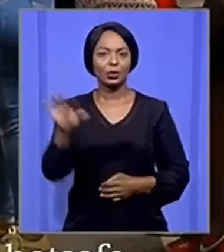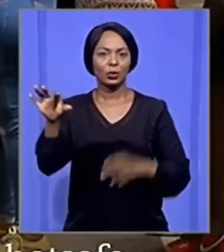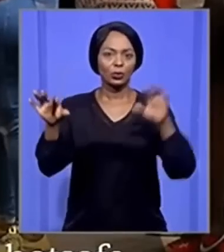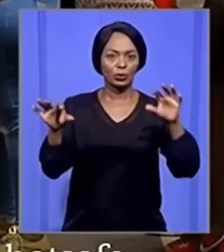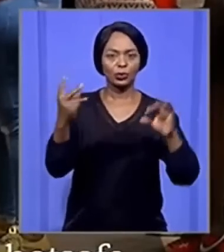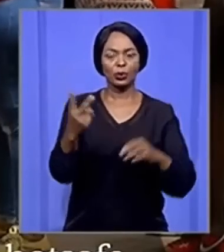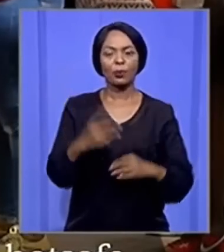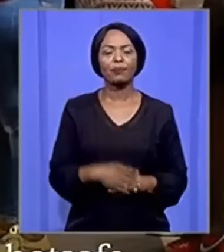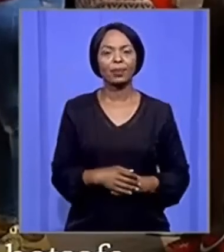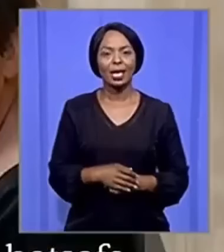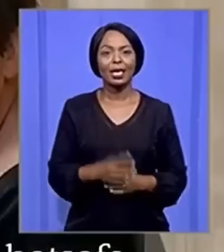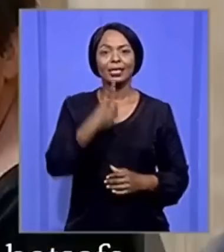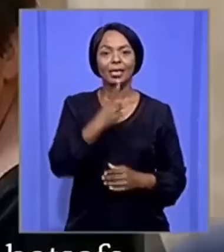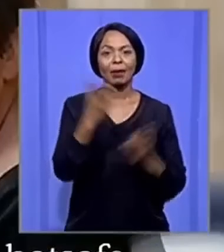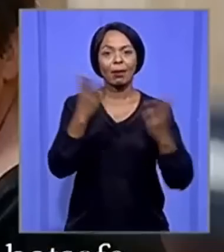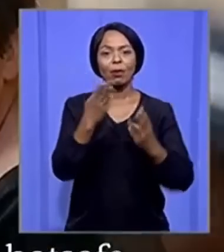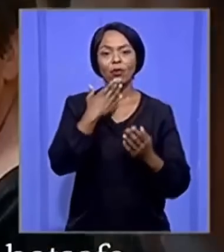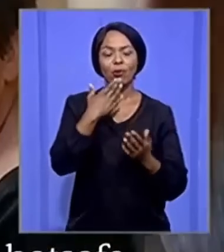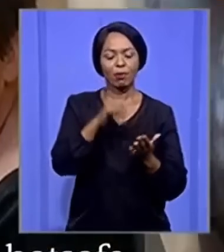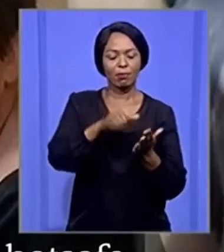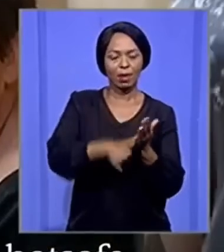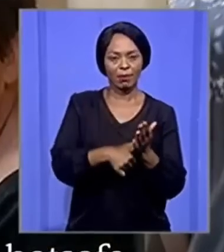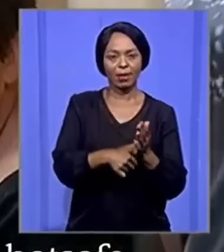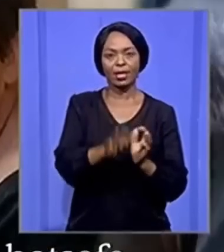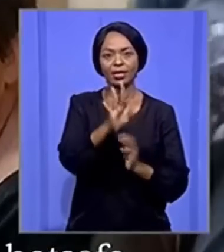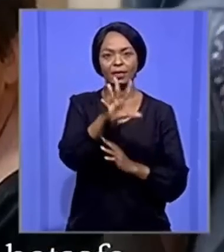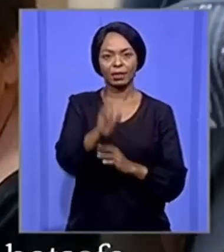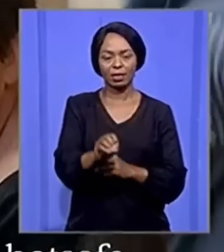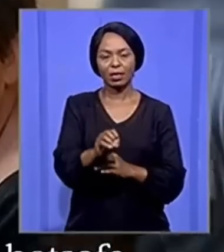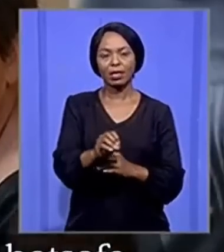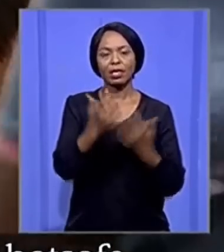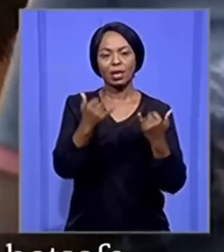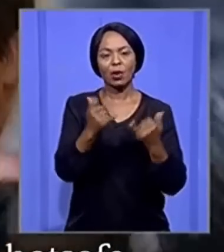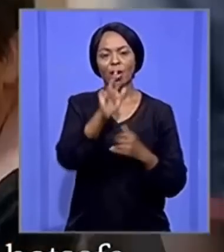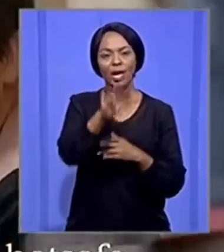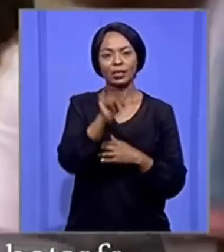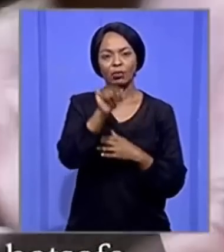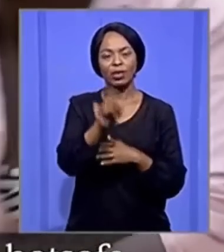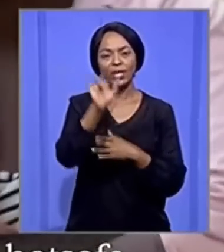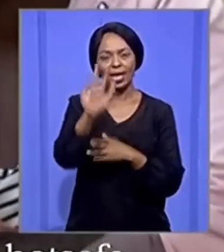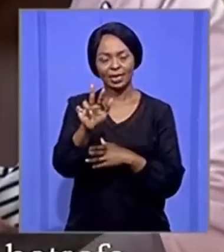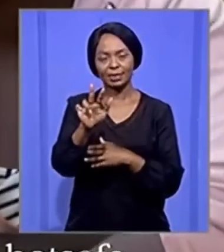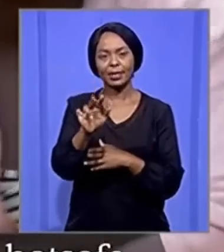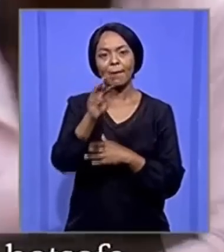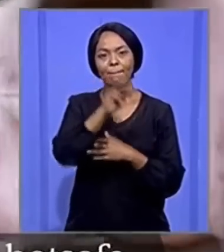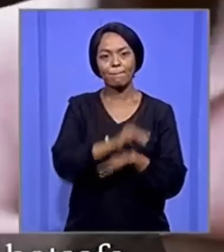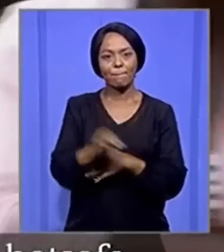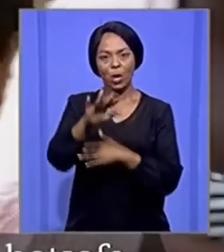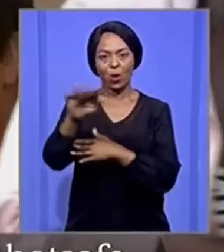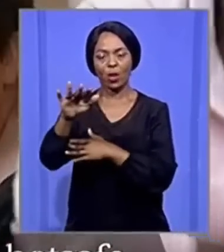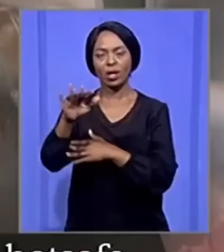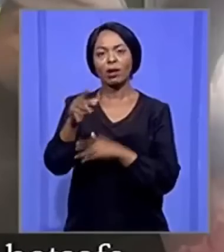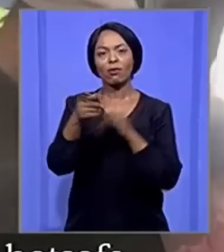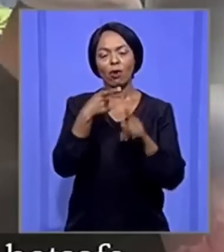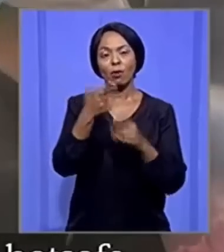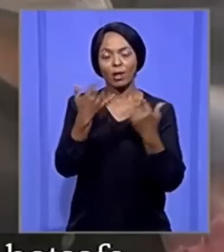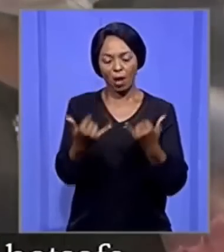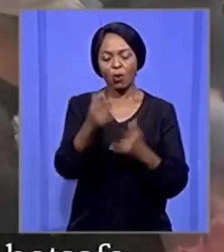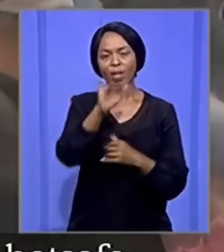go amogela madi a loago e tlile go tlhatloga go tswa go 18.8 million go ya go 19.9